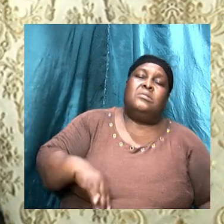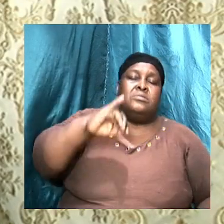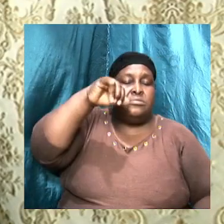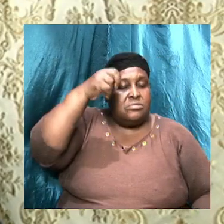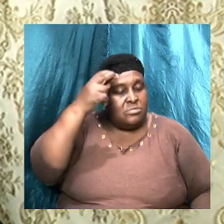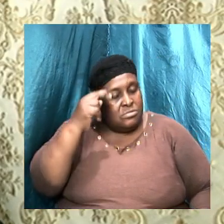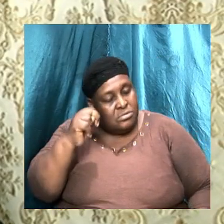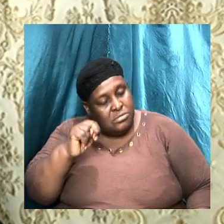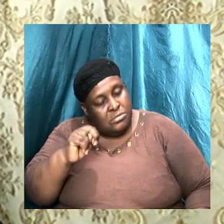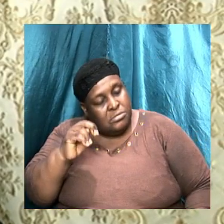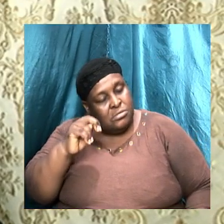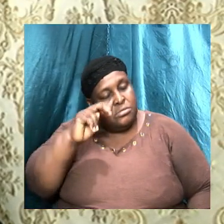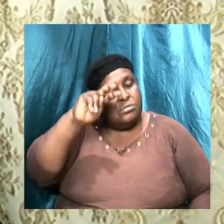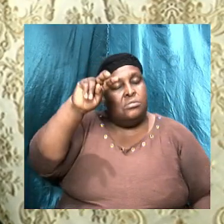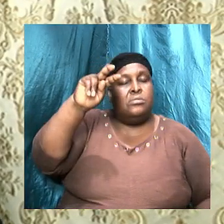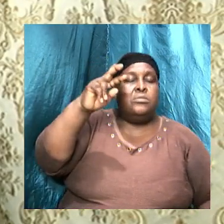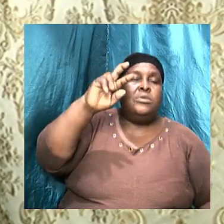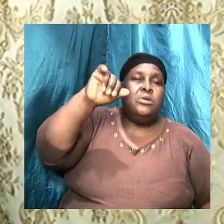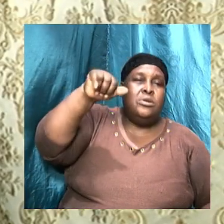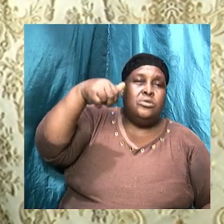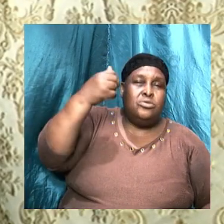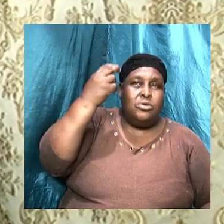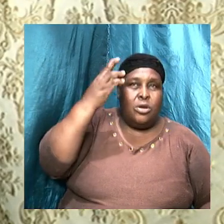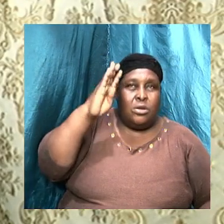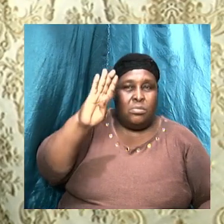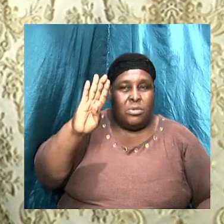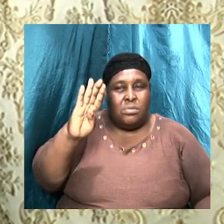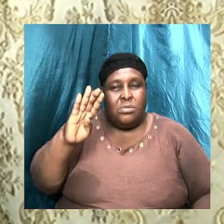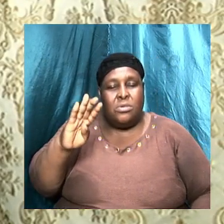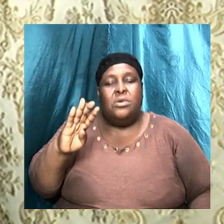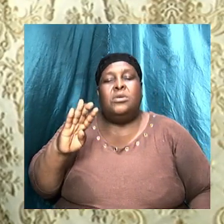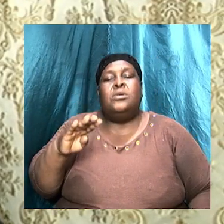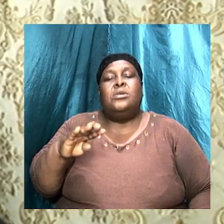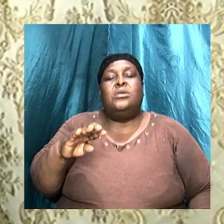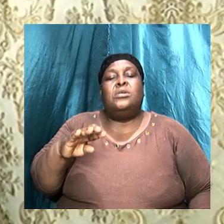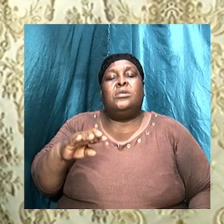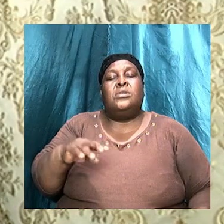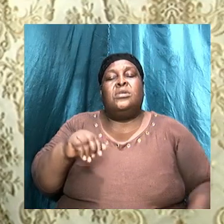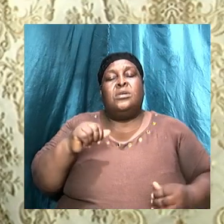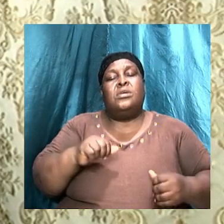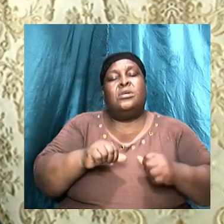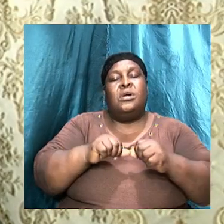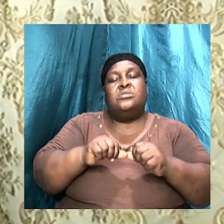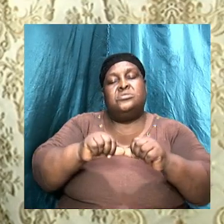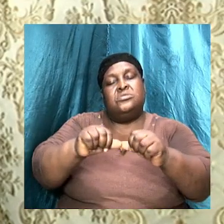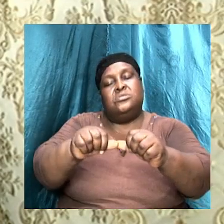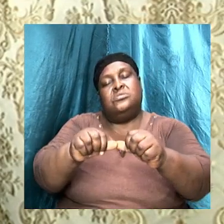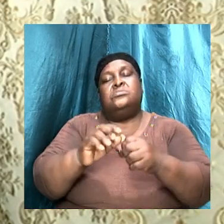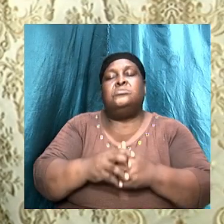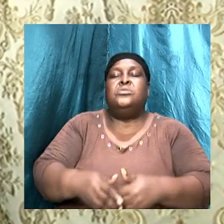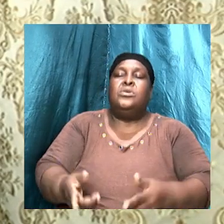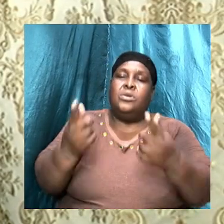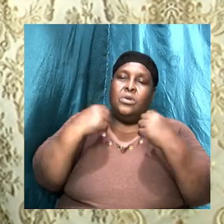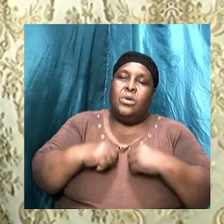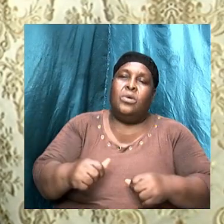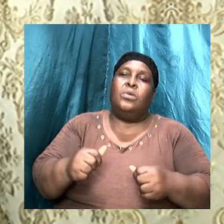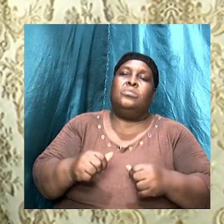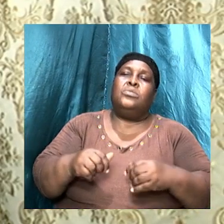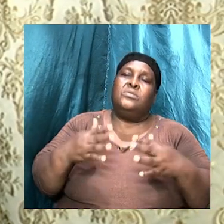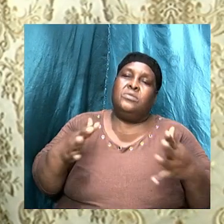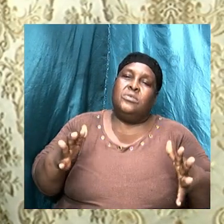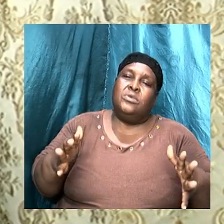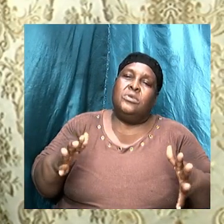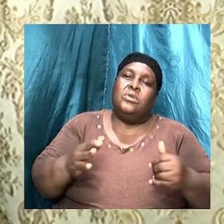we read last week, Acts 19, 1 to 5, and it came to pass, I'm going to read it. While